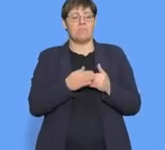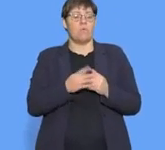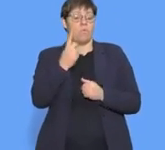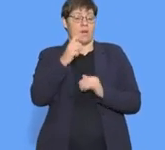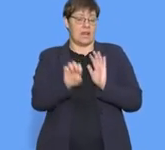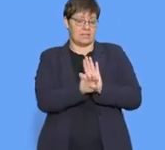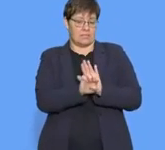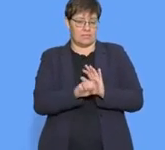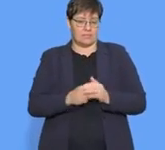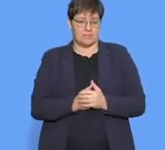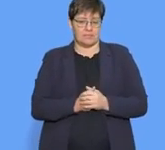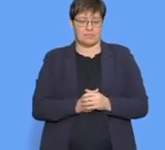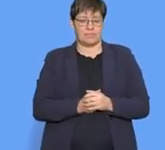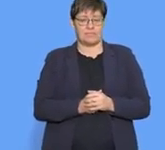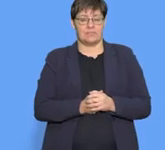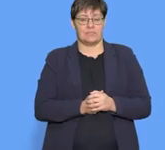Let's try one more example.